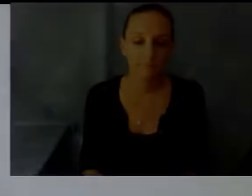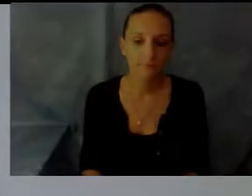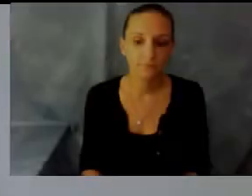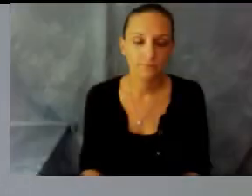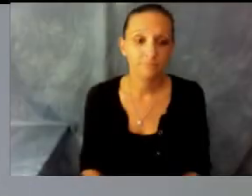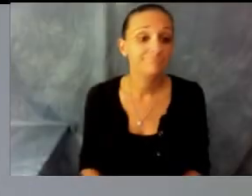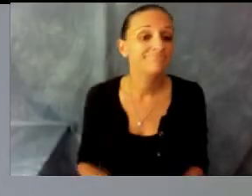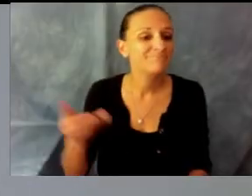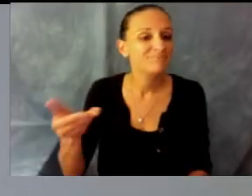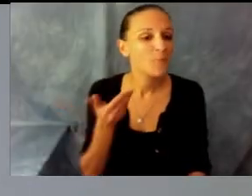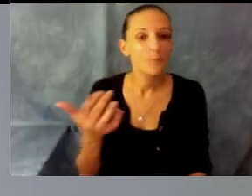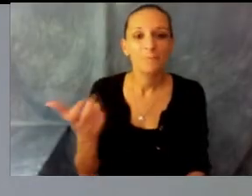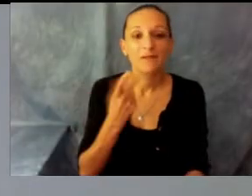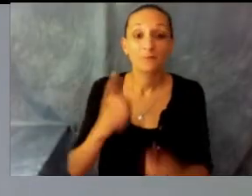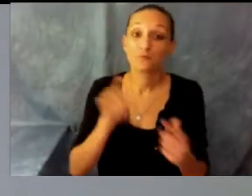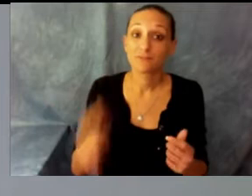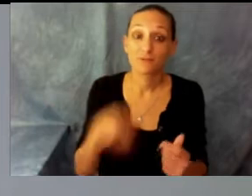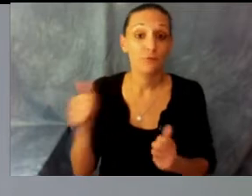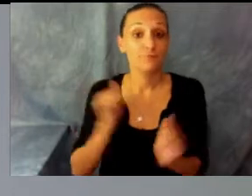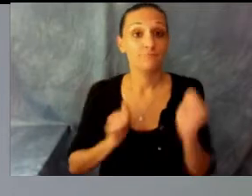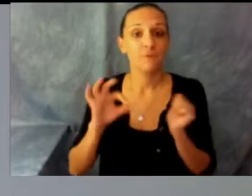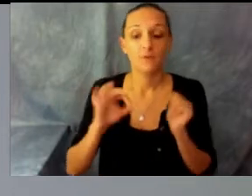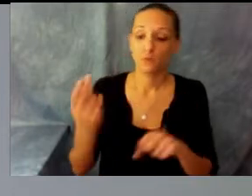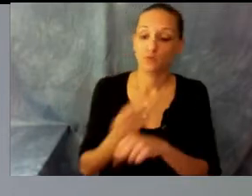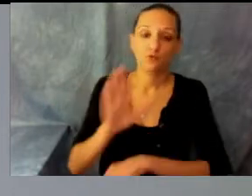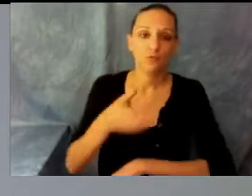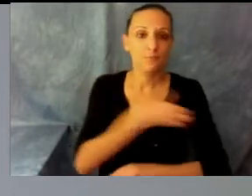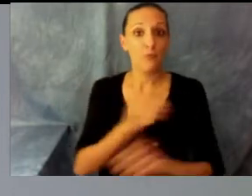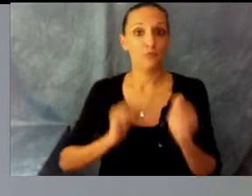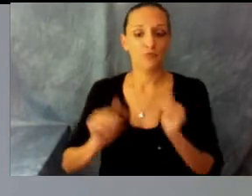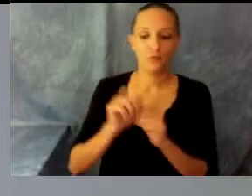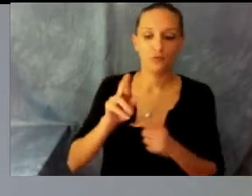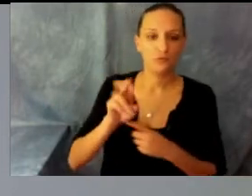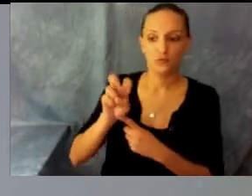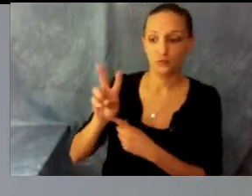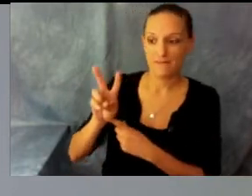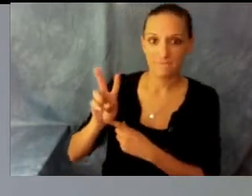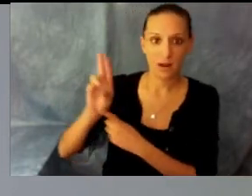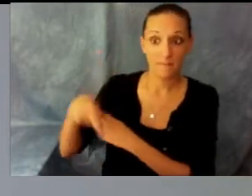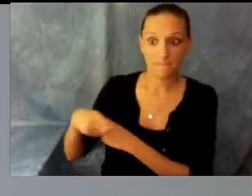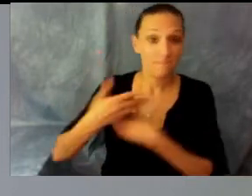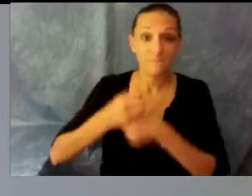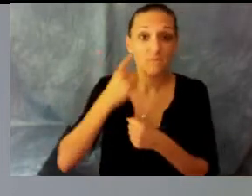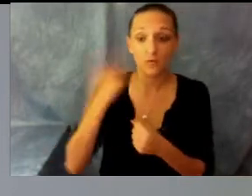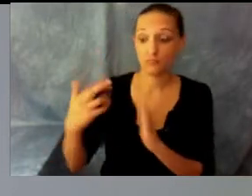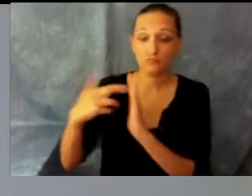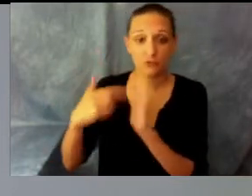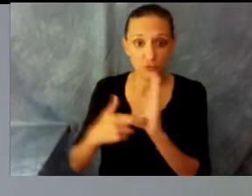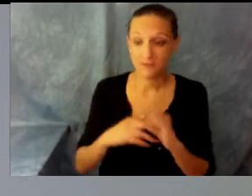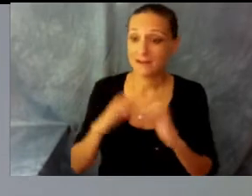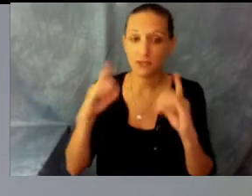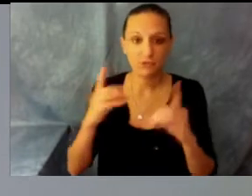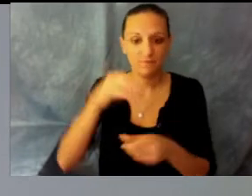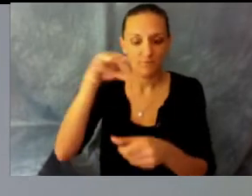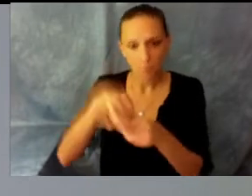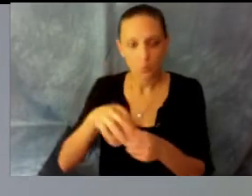Welcome back to another episode of the Use Your Power Show with Rev Up. Rev Up stands for Register, Educate, and Vote.